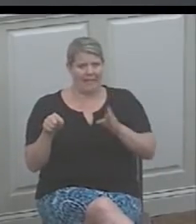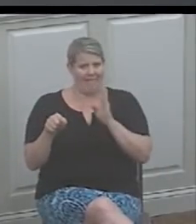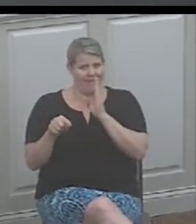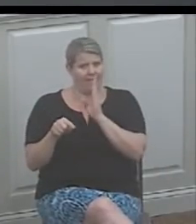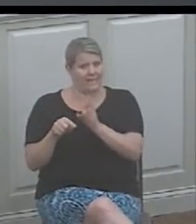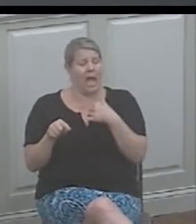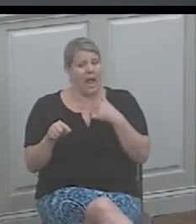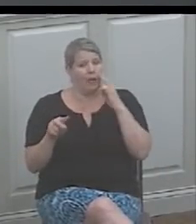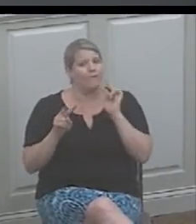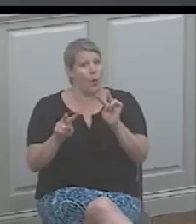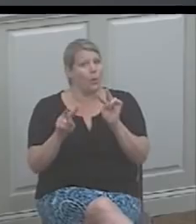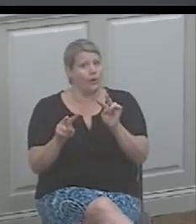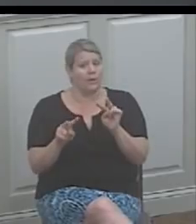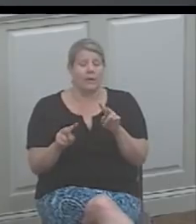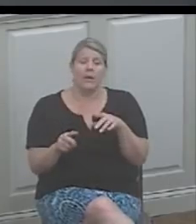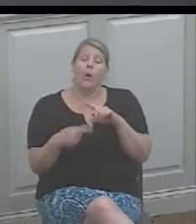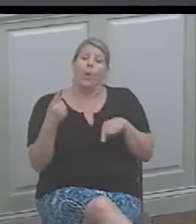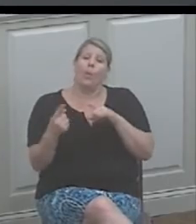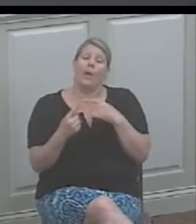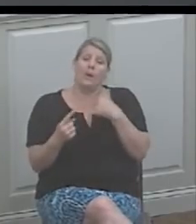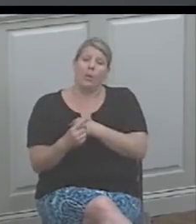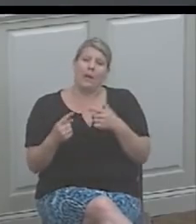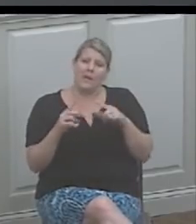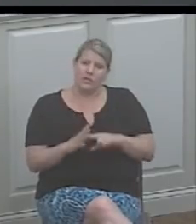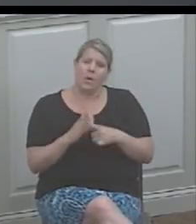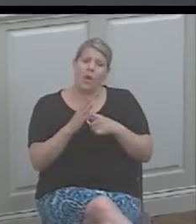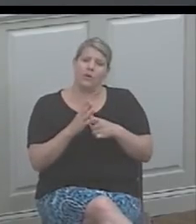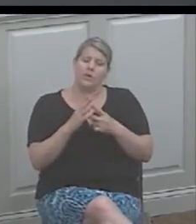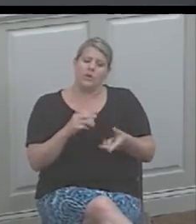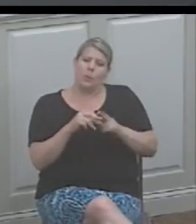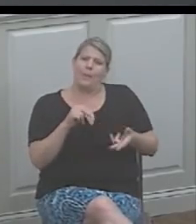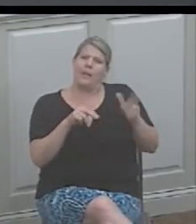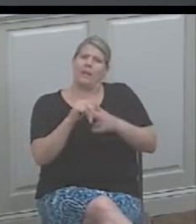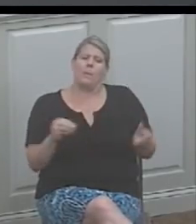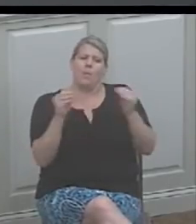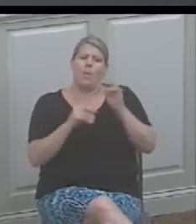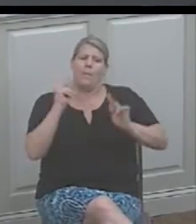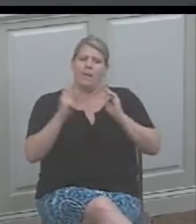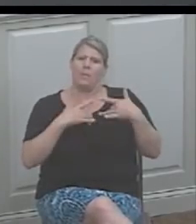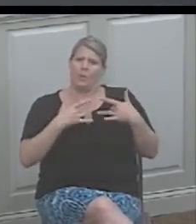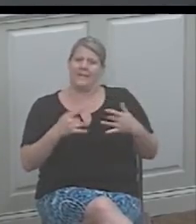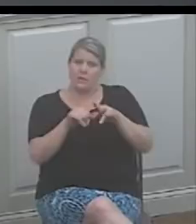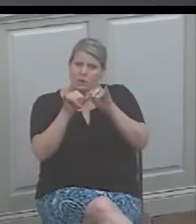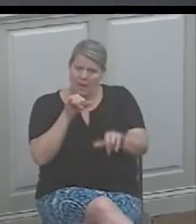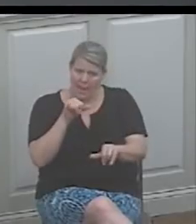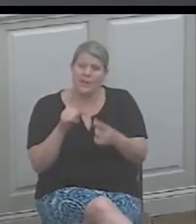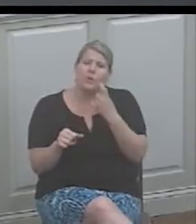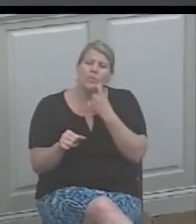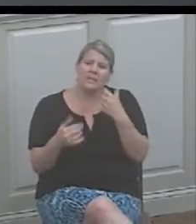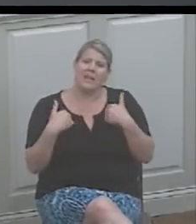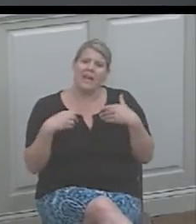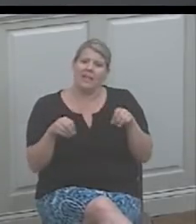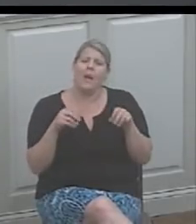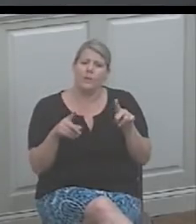my hope that in doing so, we can start to build longevity within the police department. I recently had the opportunity to see